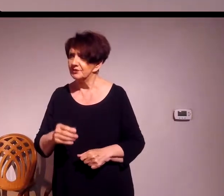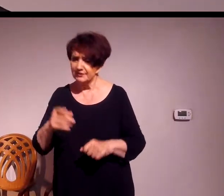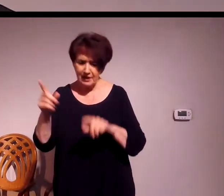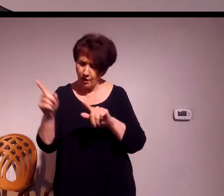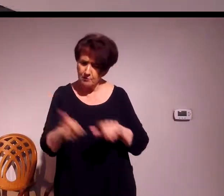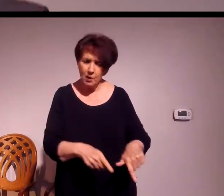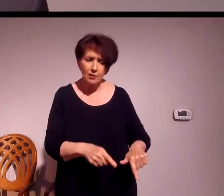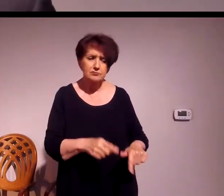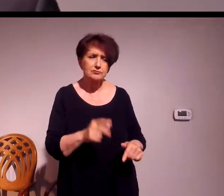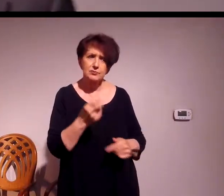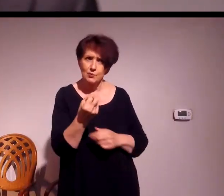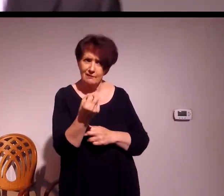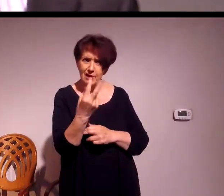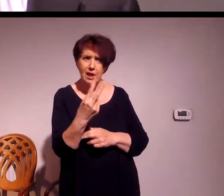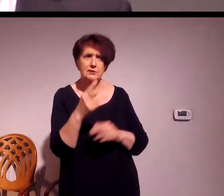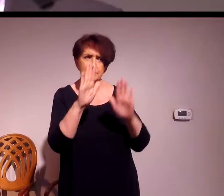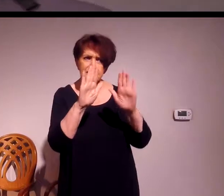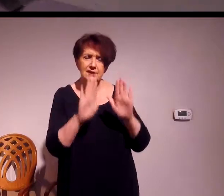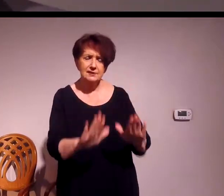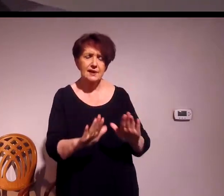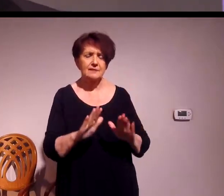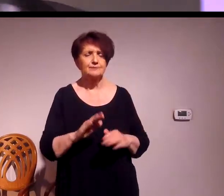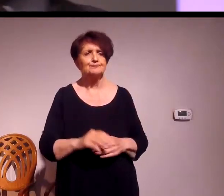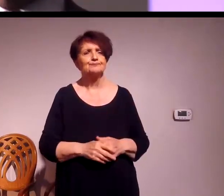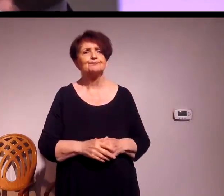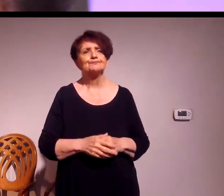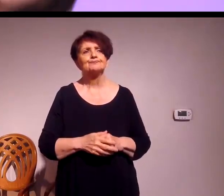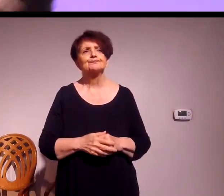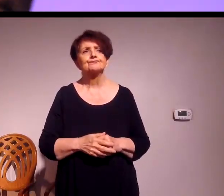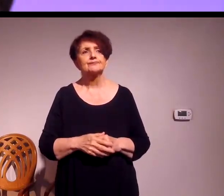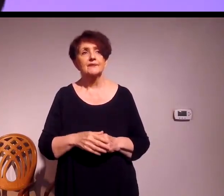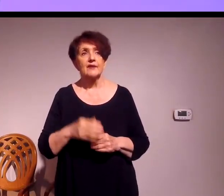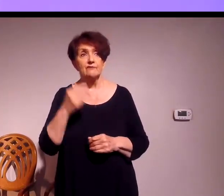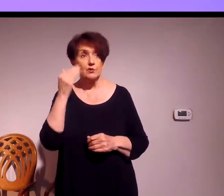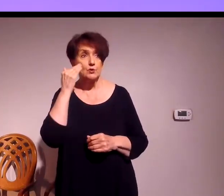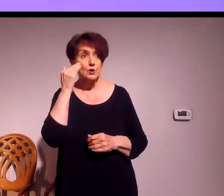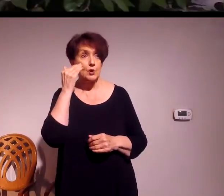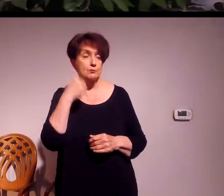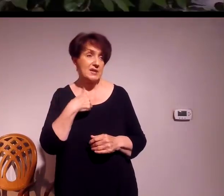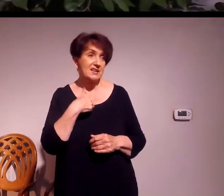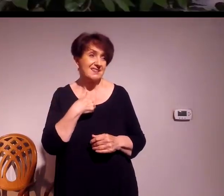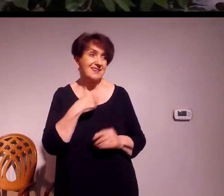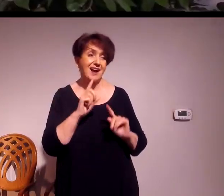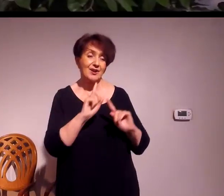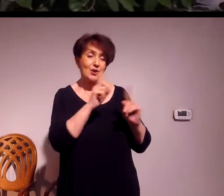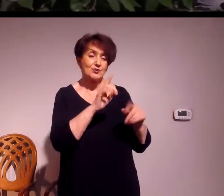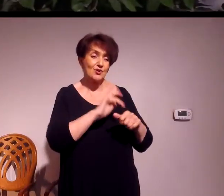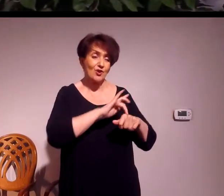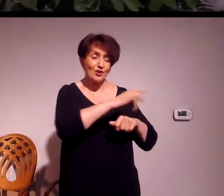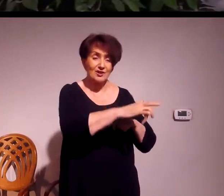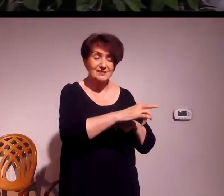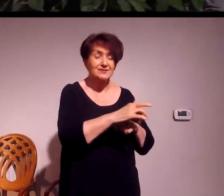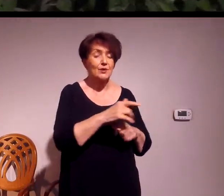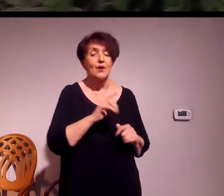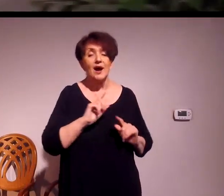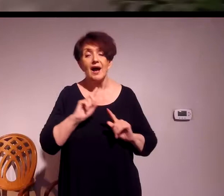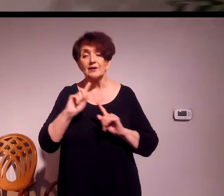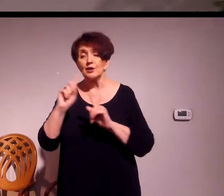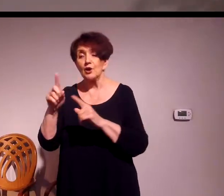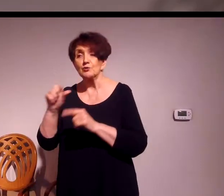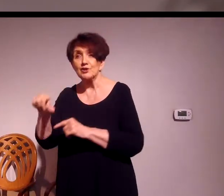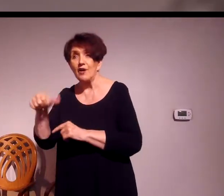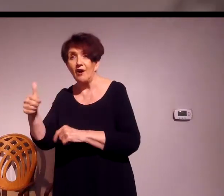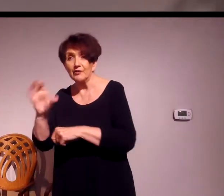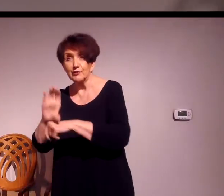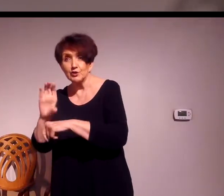together at 12 o'clock on Sunday. And you know, if you know me, I go to the early services. So that meant I could go to my own church, and then I could go